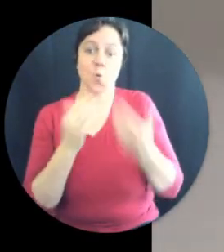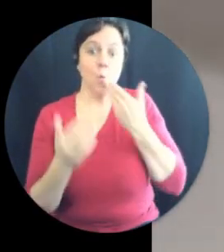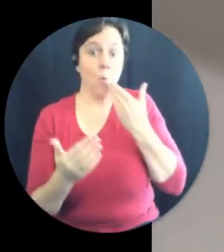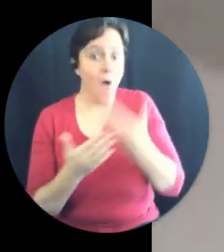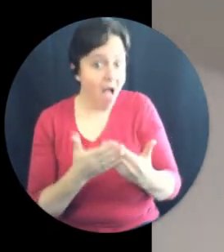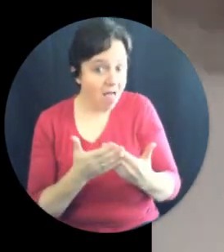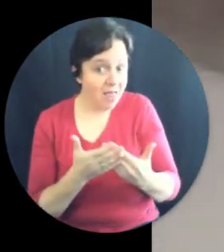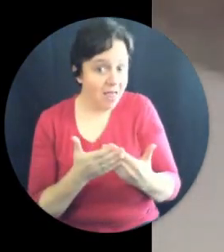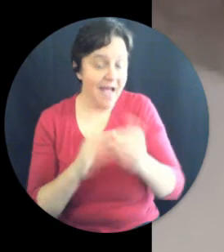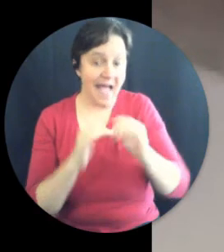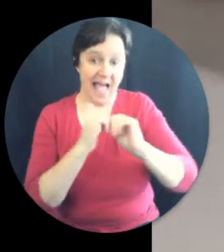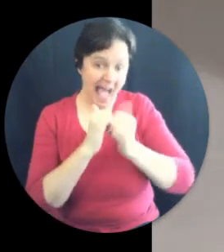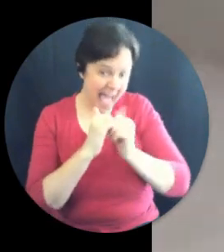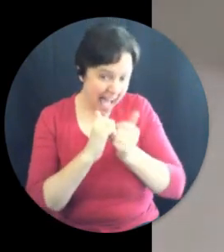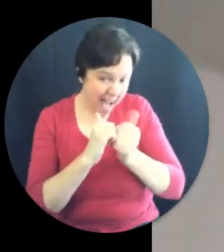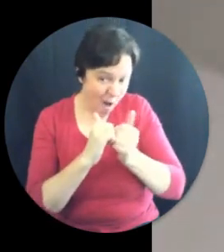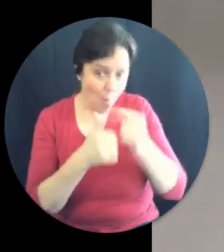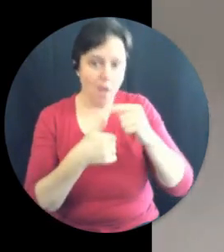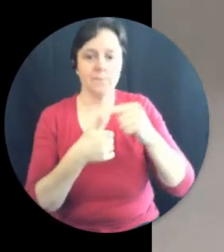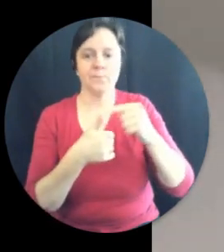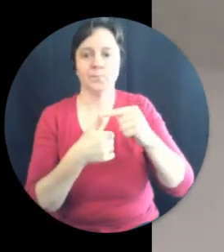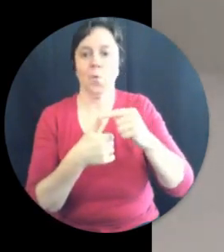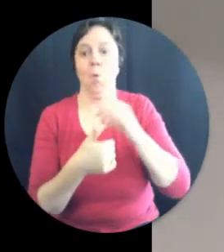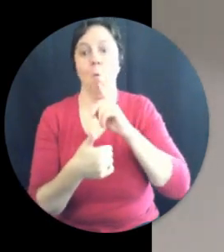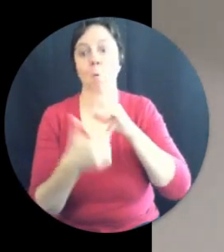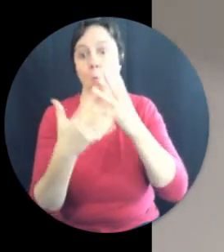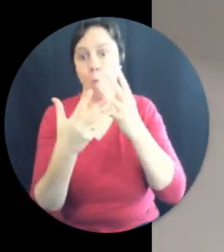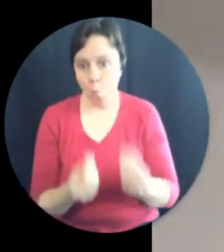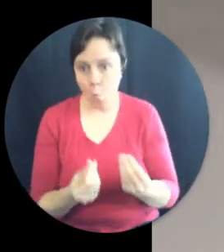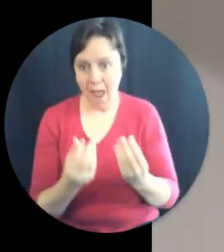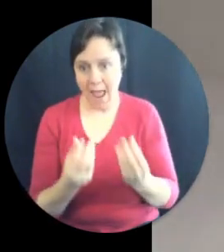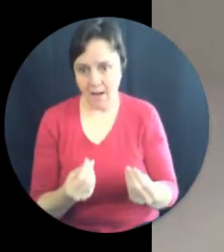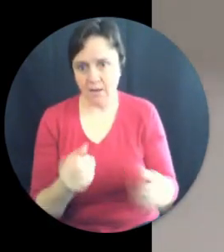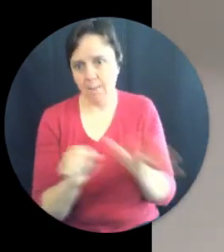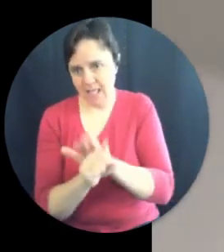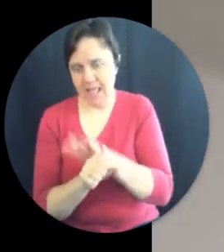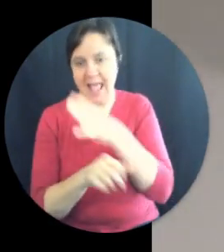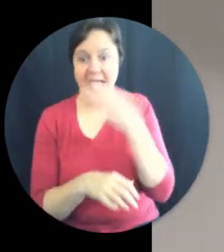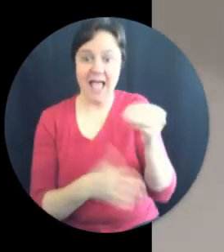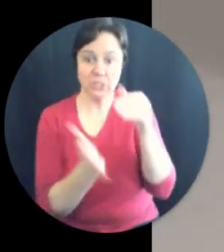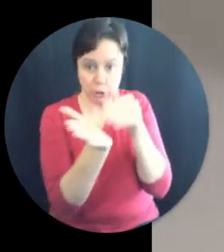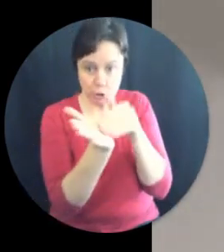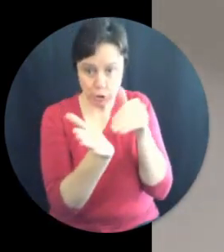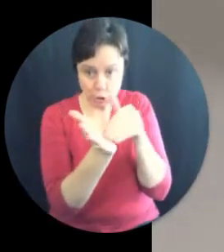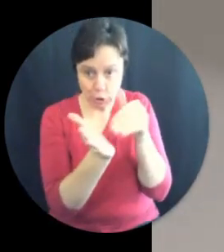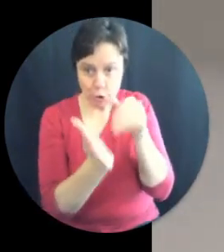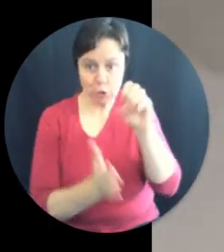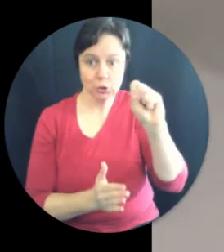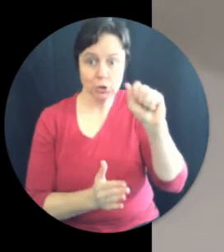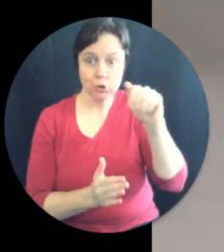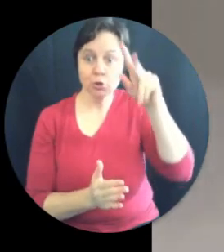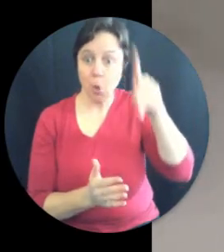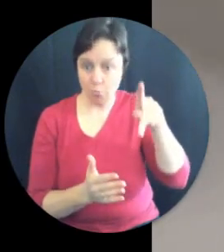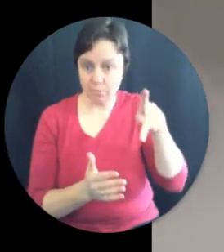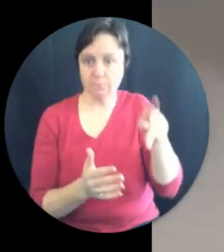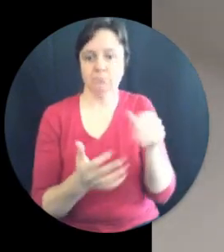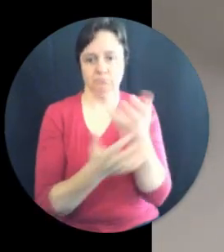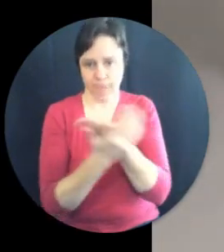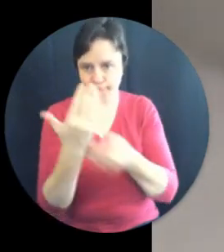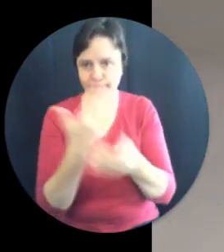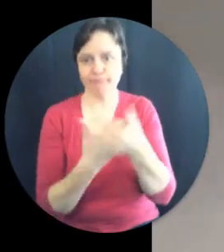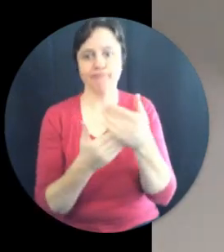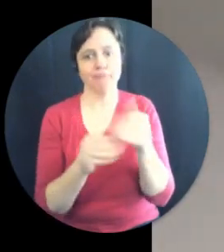to actually get it wet, and you've got to get soap on it, and you have to create friction to go through the cell walls of those bacteria or